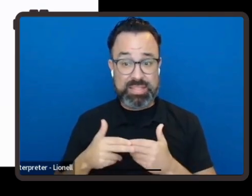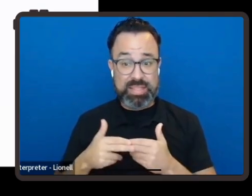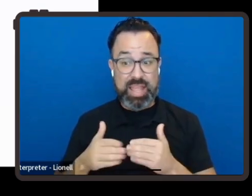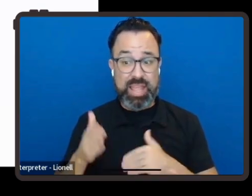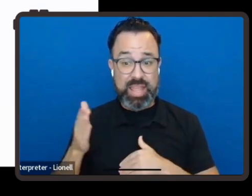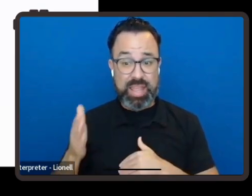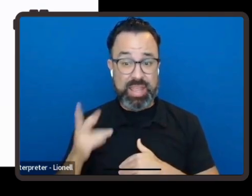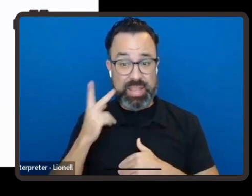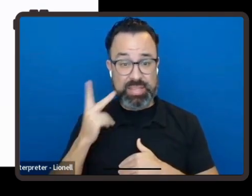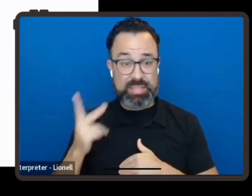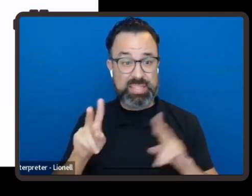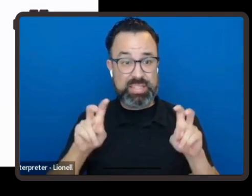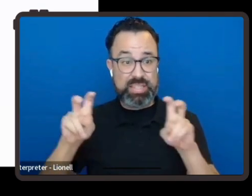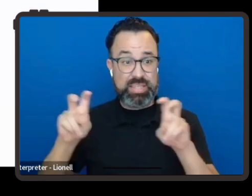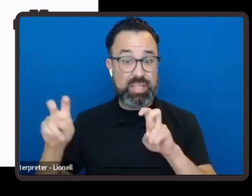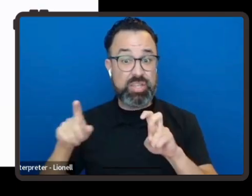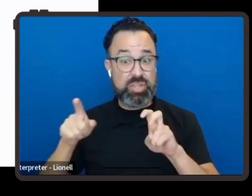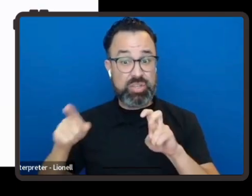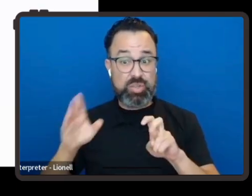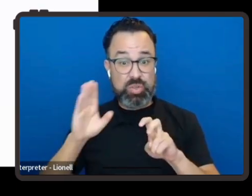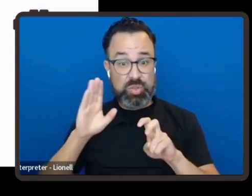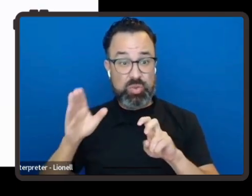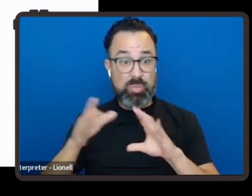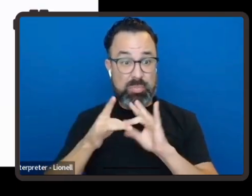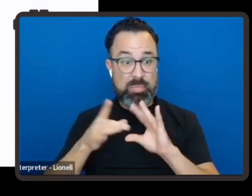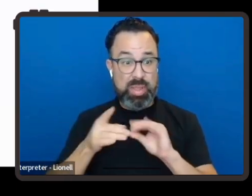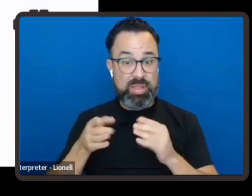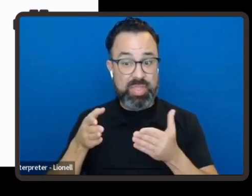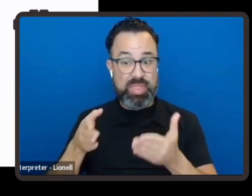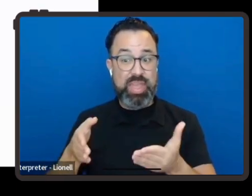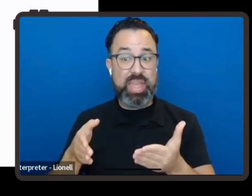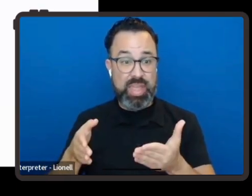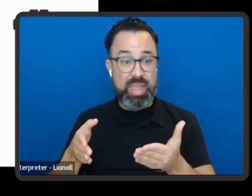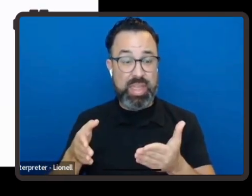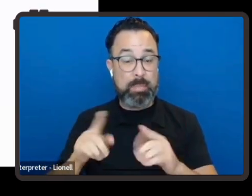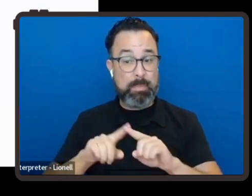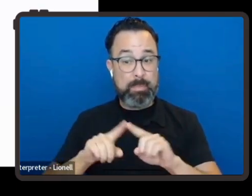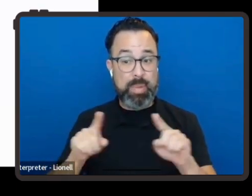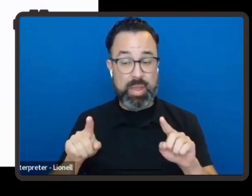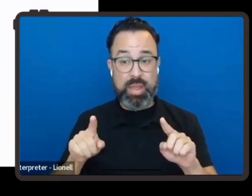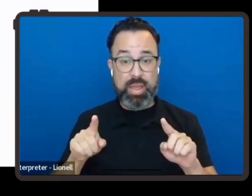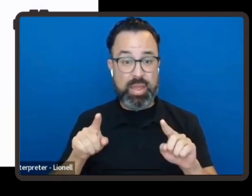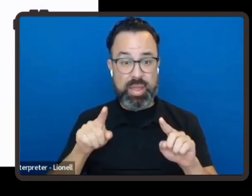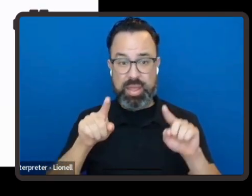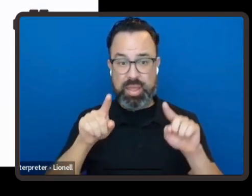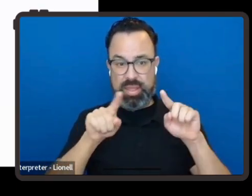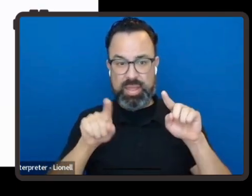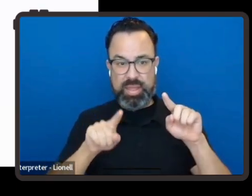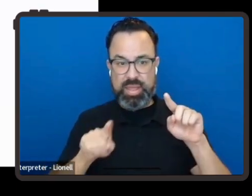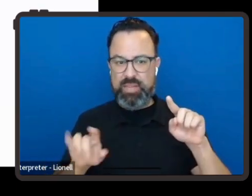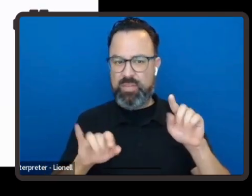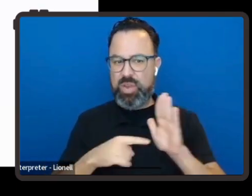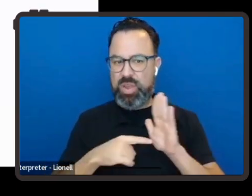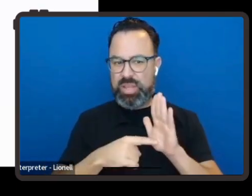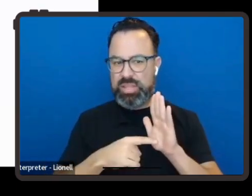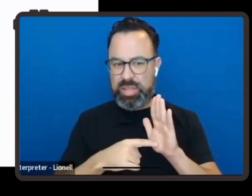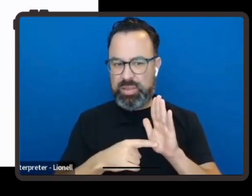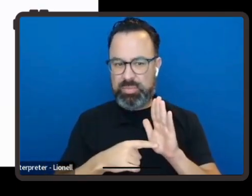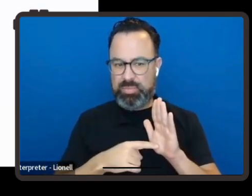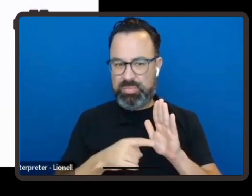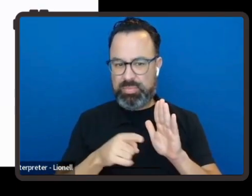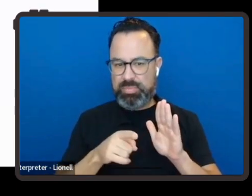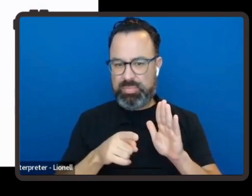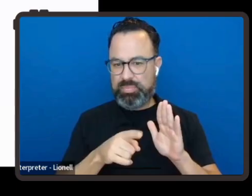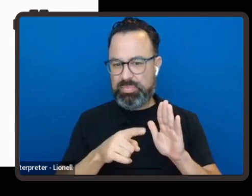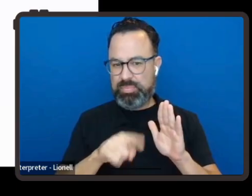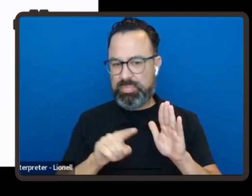Issues were, of course, also mentioned in the questionnaire, but these were not ranked so high and only related